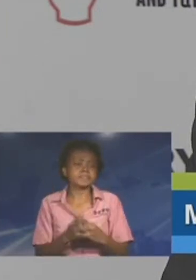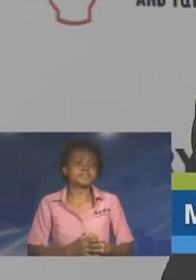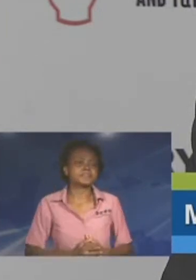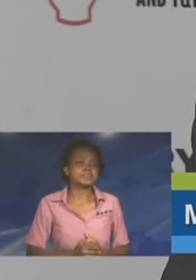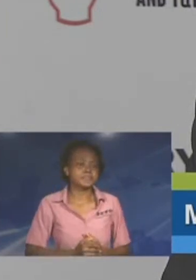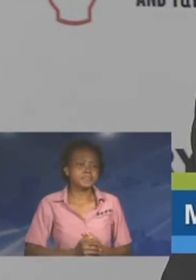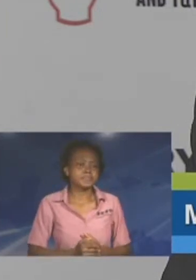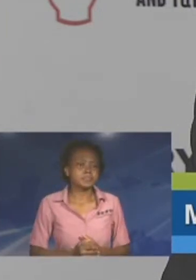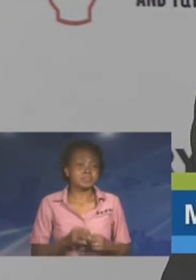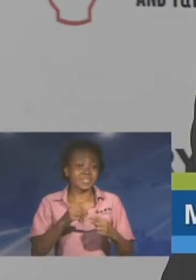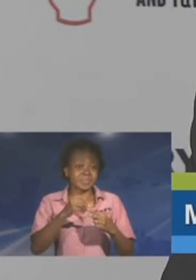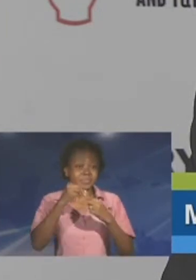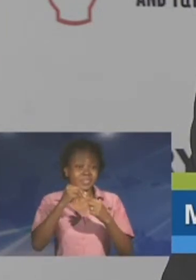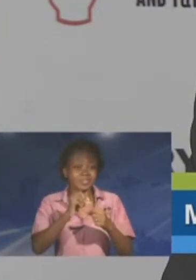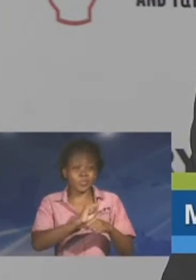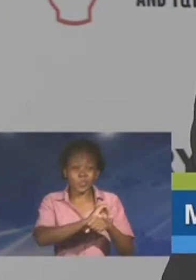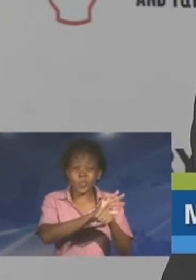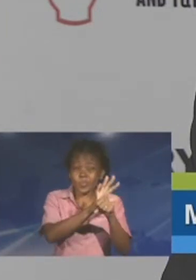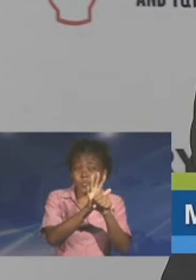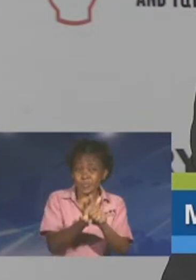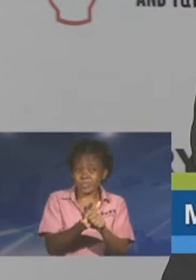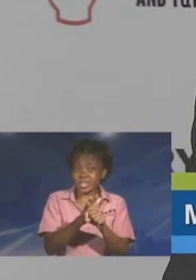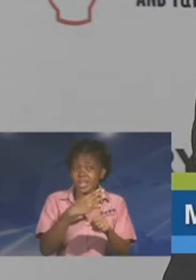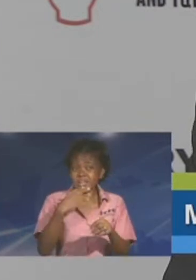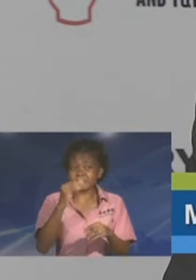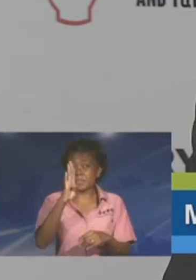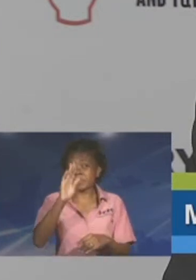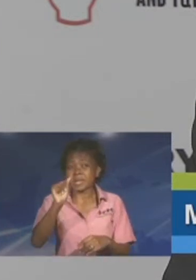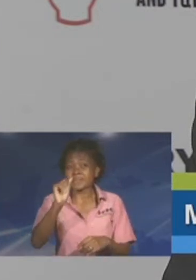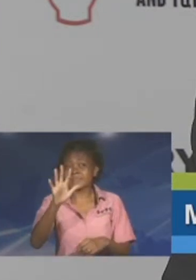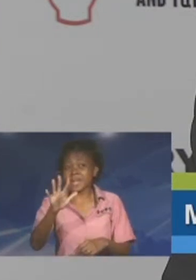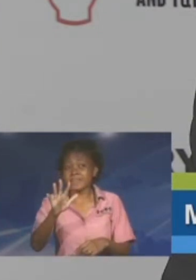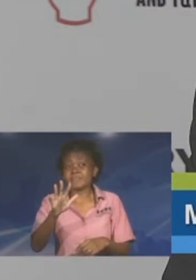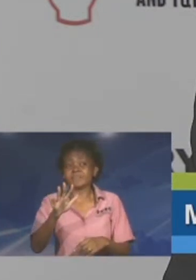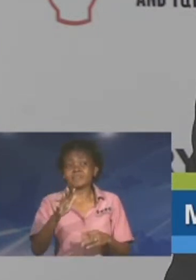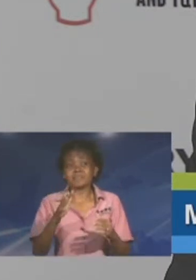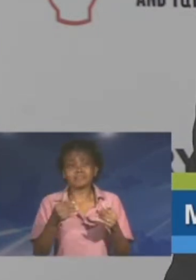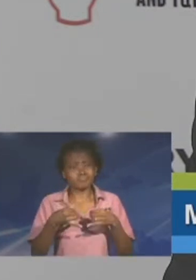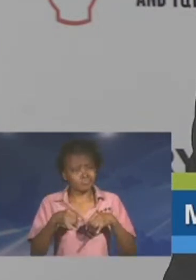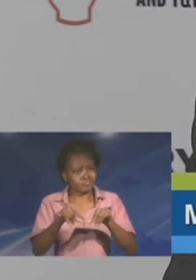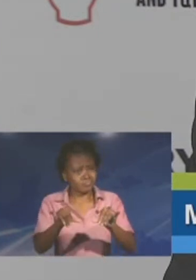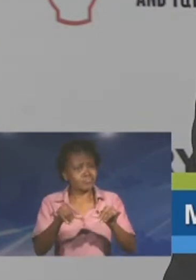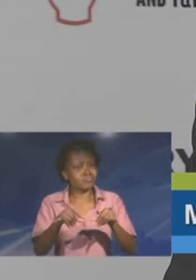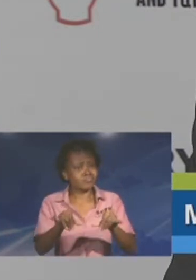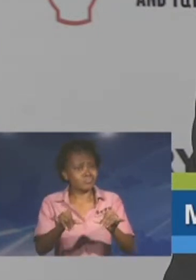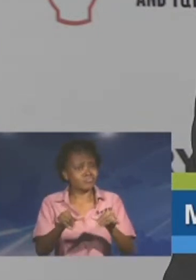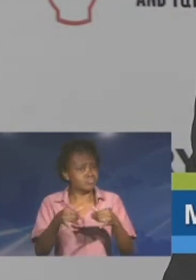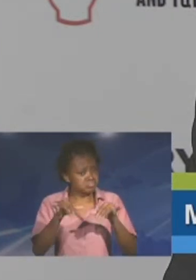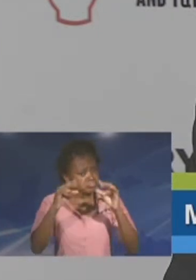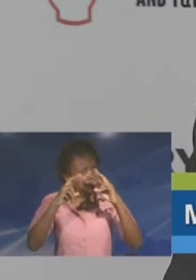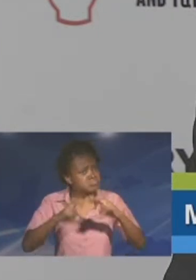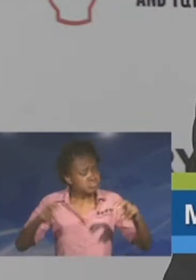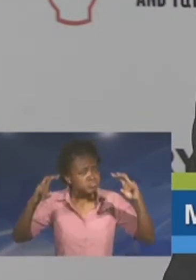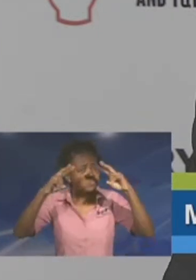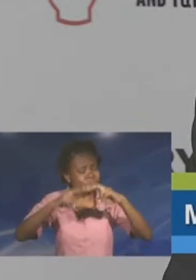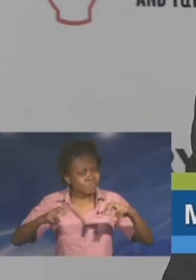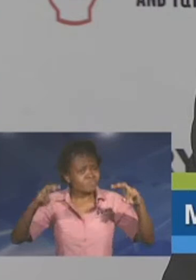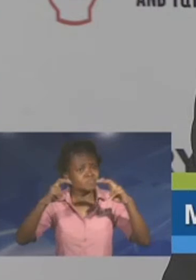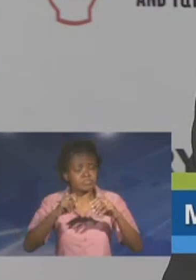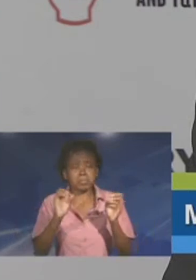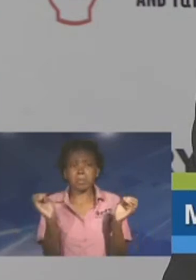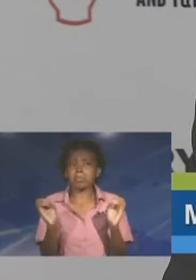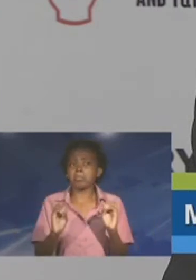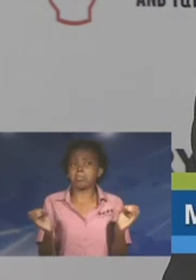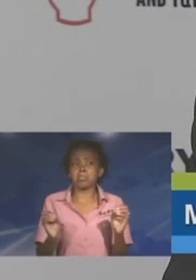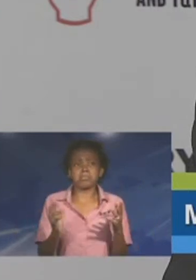BA.5 hasn't been shown to have that level of severity increase. At least the data for now doesn't suggest an increase in severity and long-term outcome,